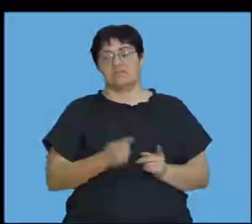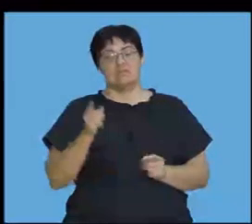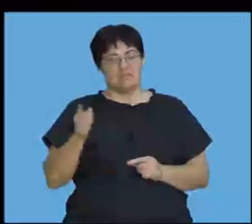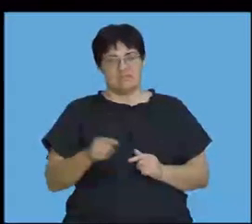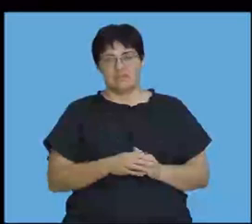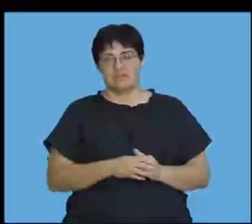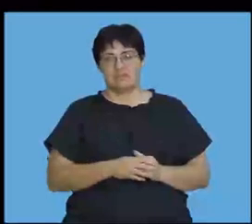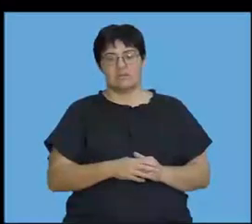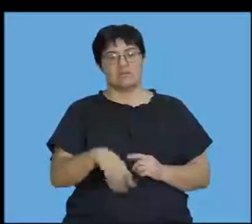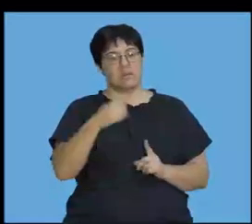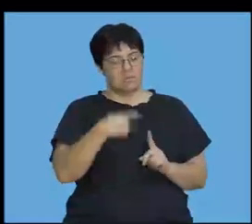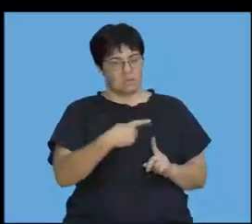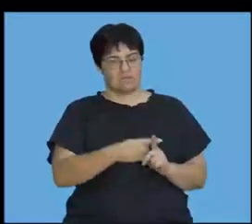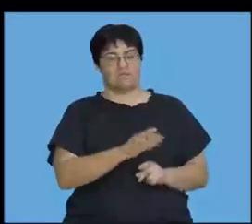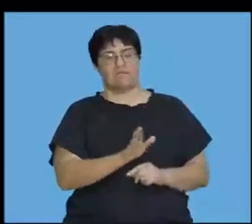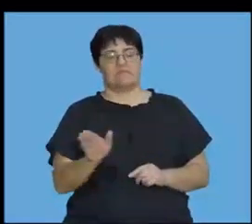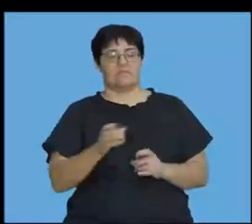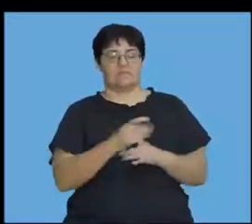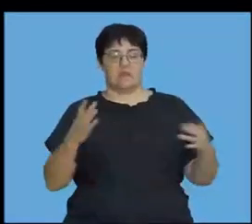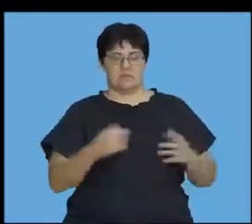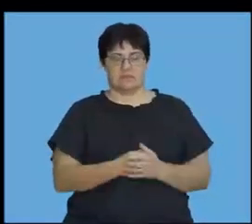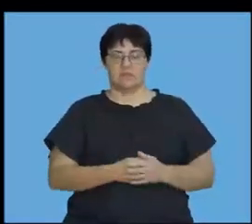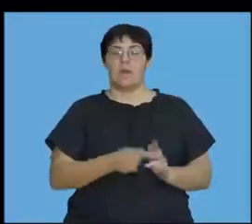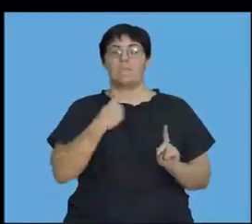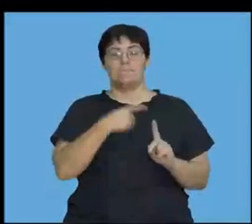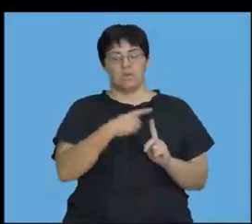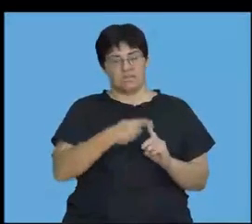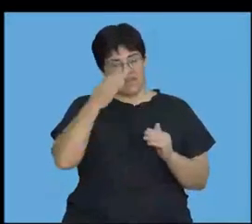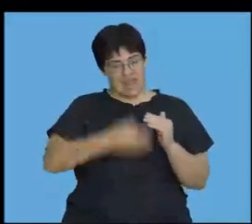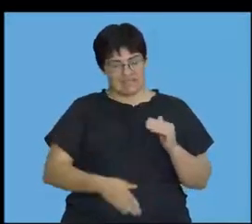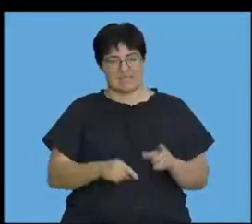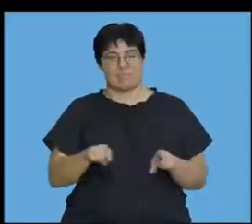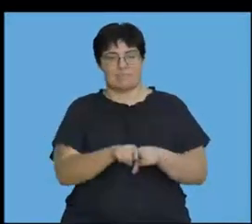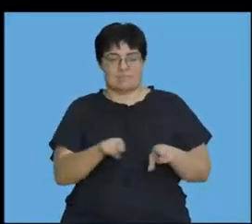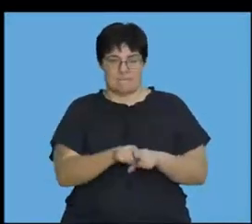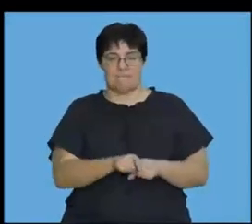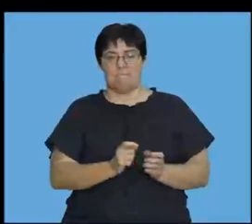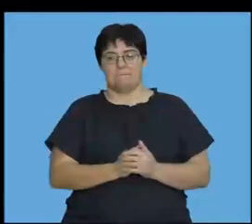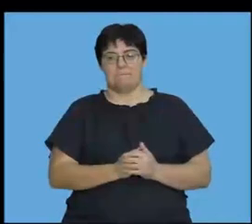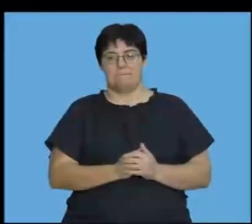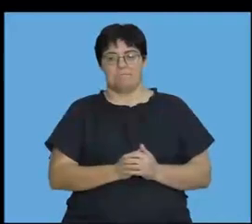original direction is positive. I got a positive answer at the end,